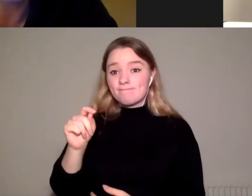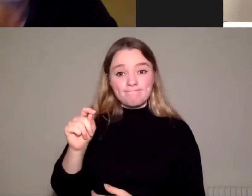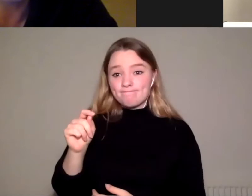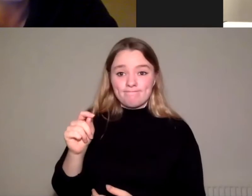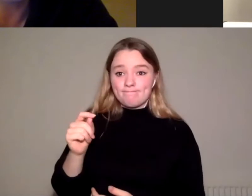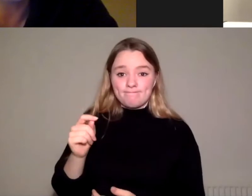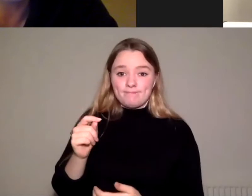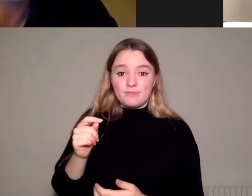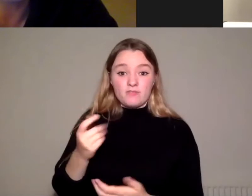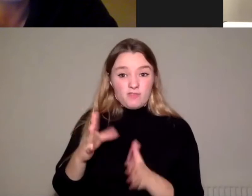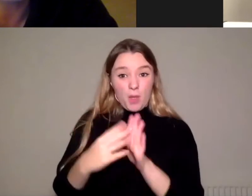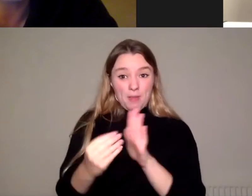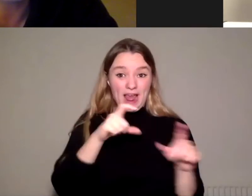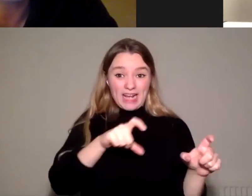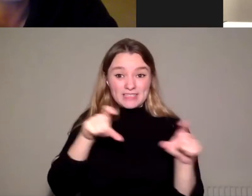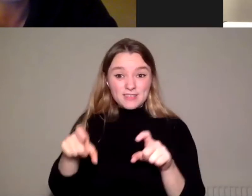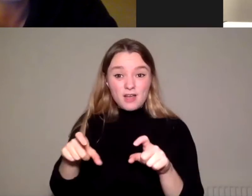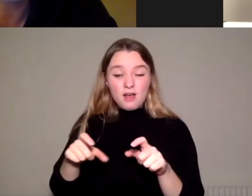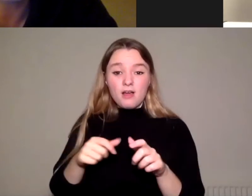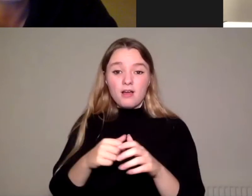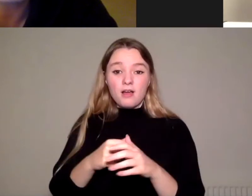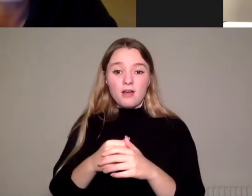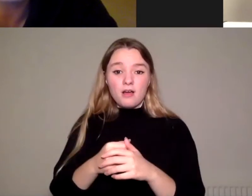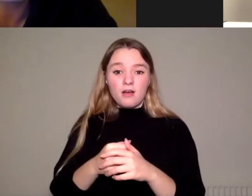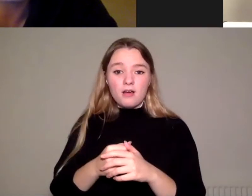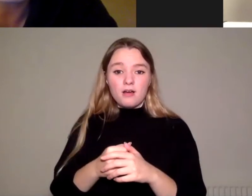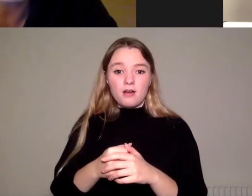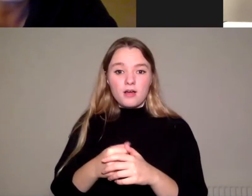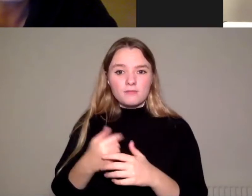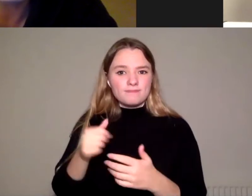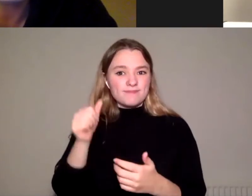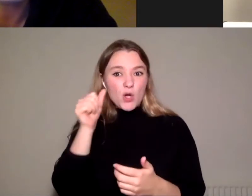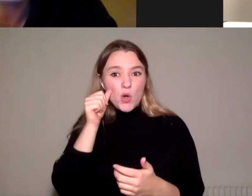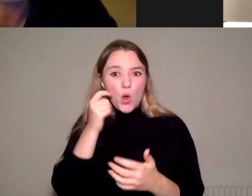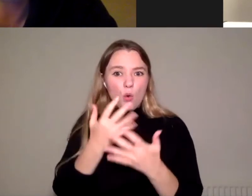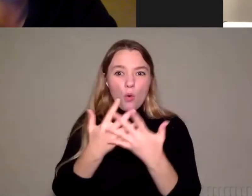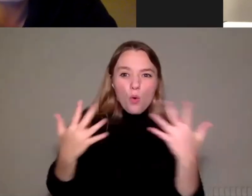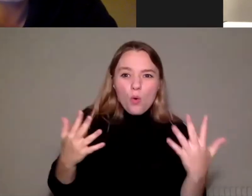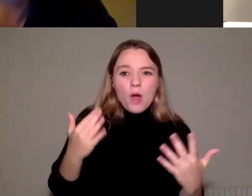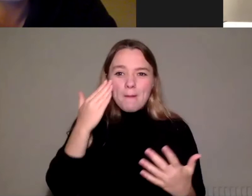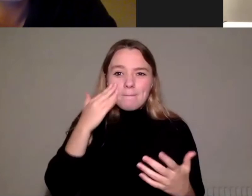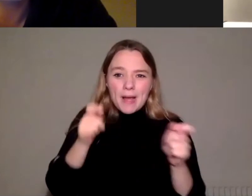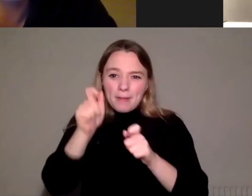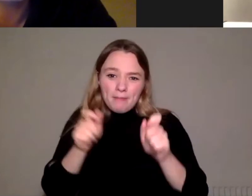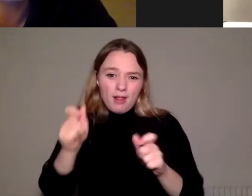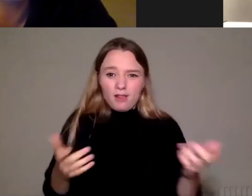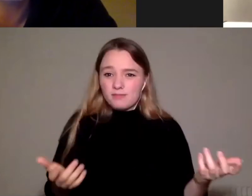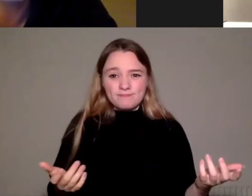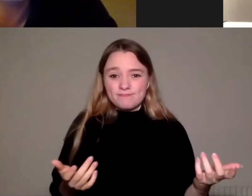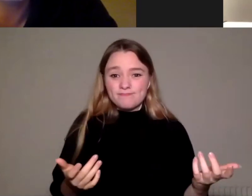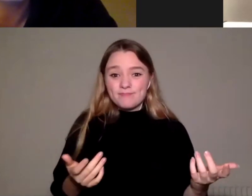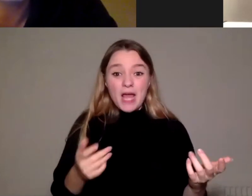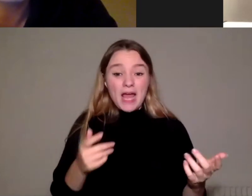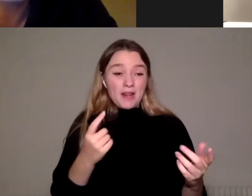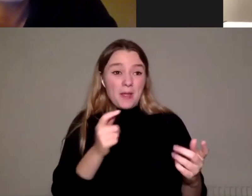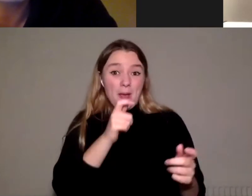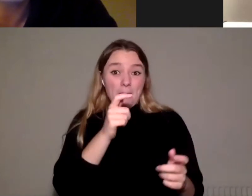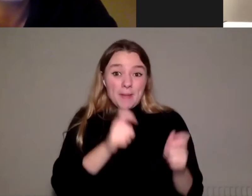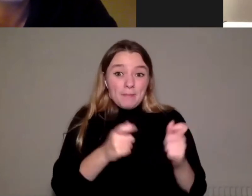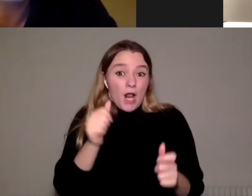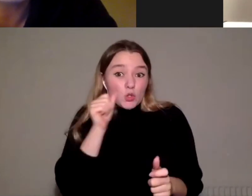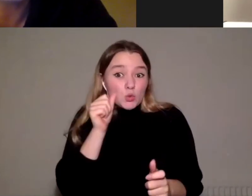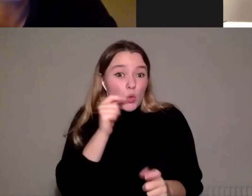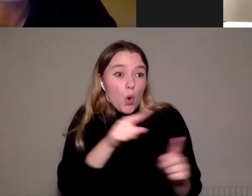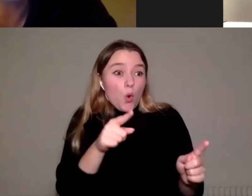Exeter, I don't know that many Black people, and the Black people that I do know don't want to speak out because of the